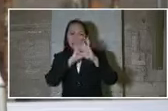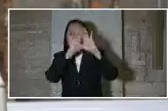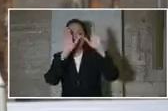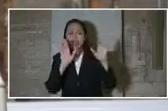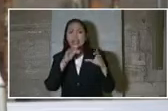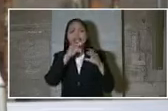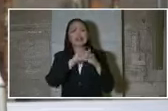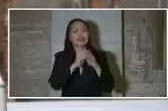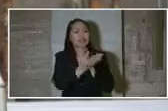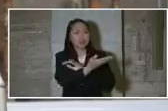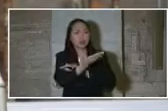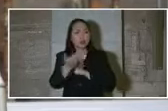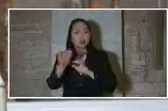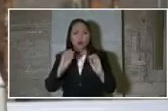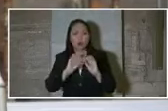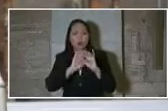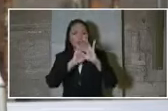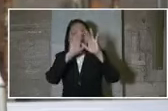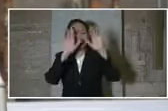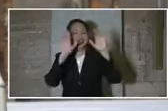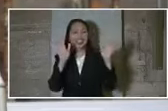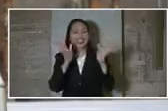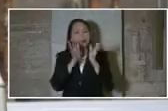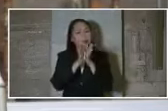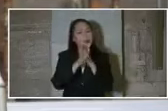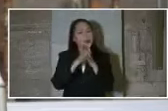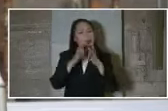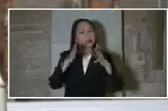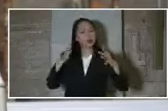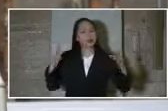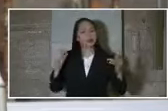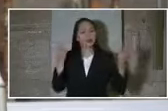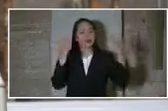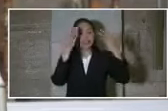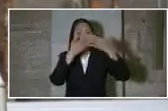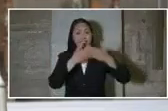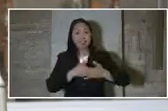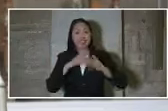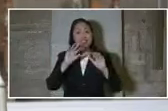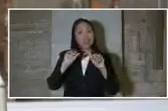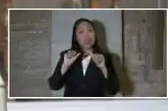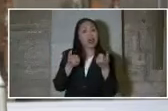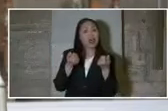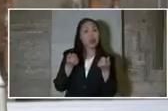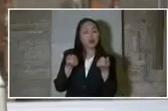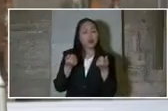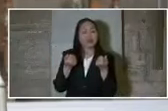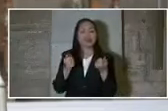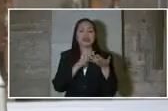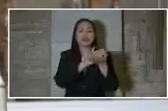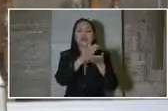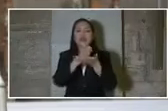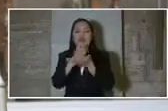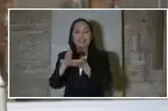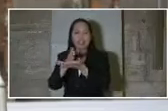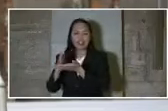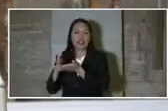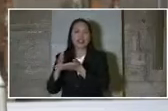the darkness when you share your bread with the